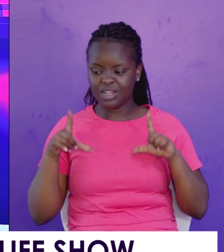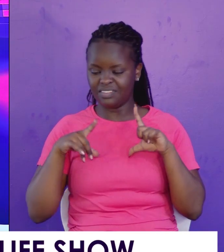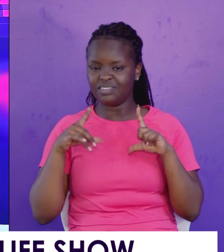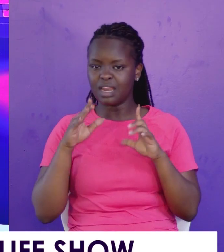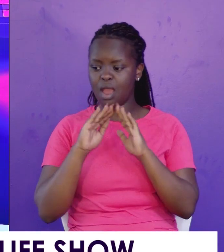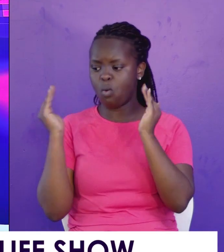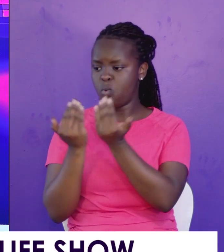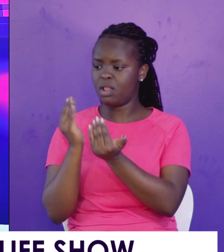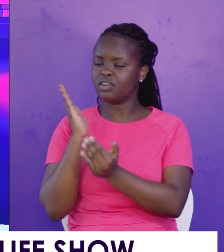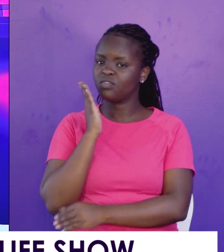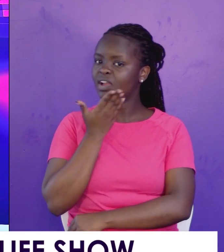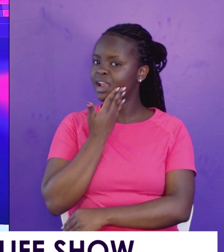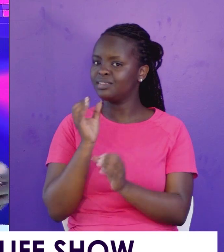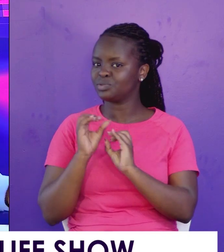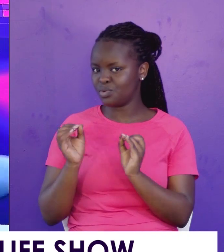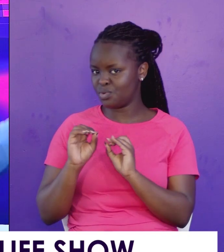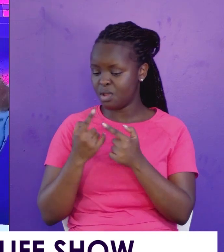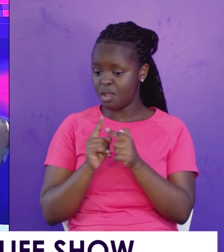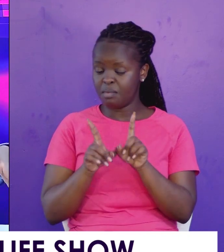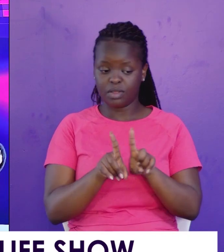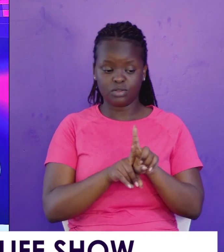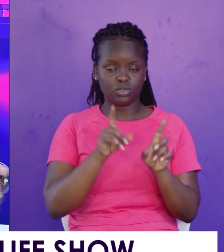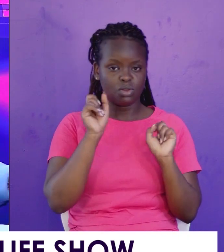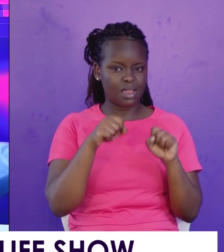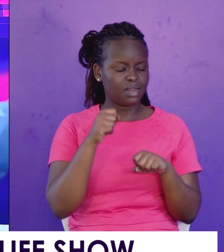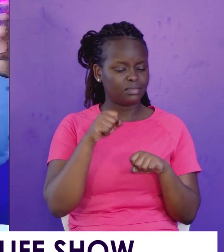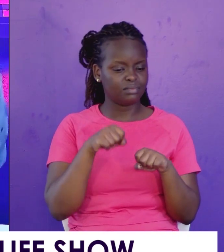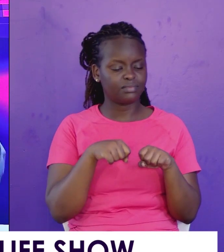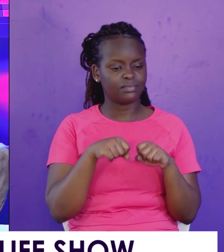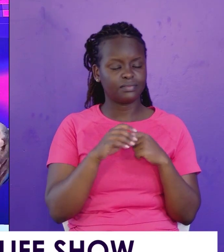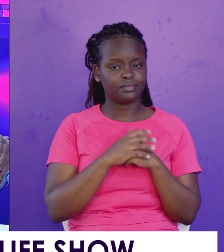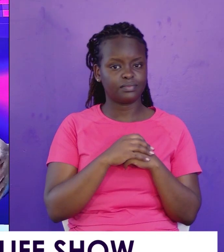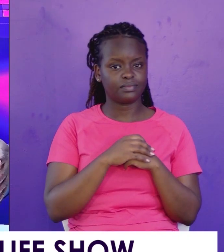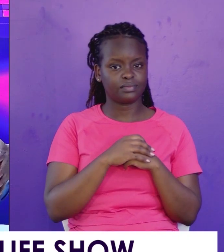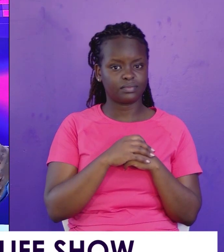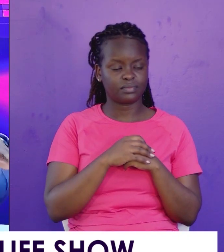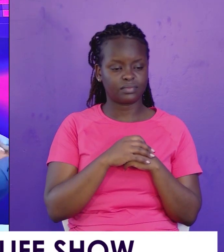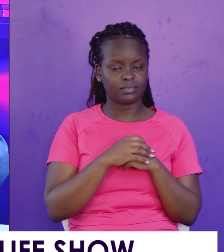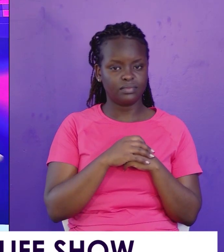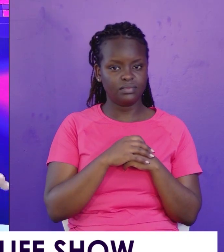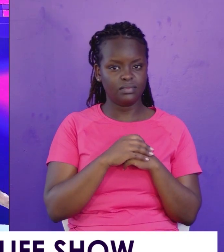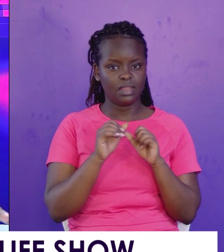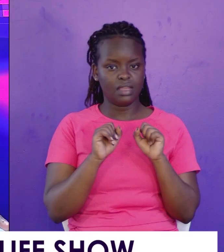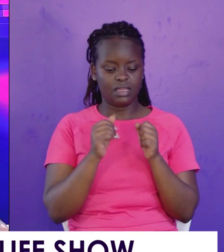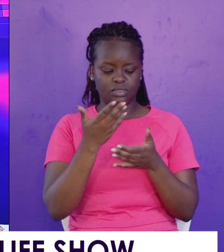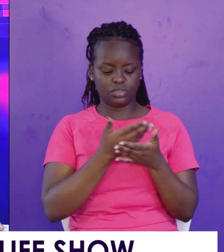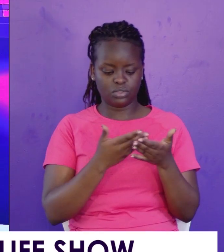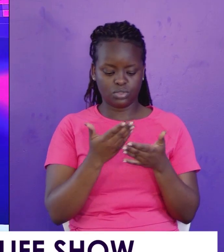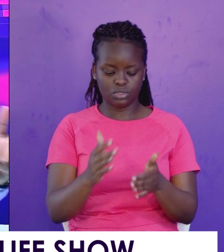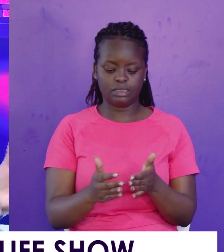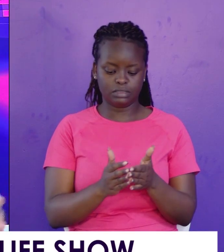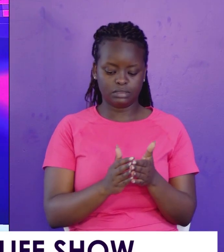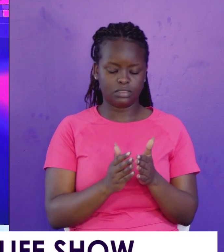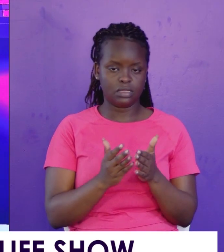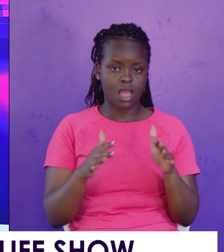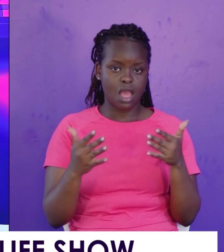colors and what have you. Yes. But also you still get to be, call it, socialized into the way